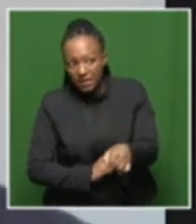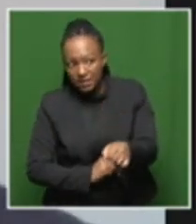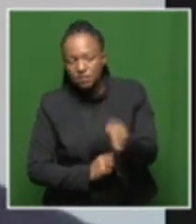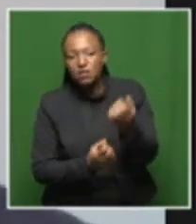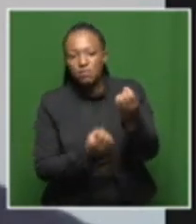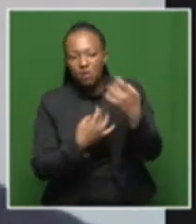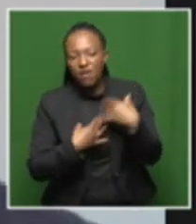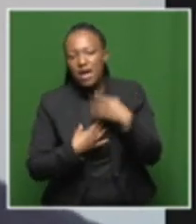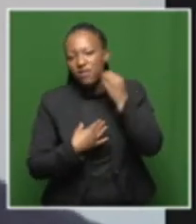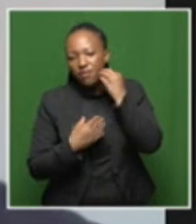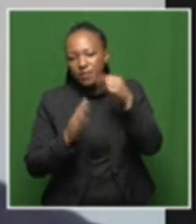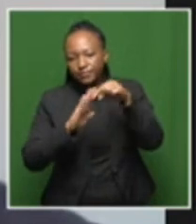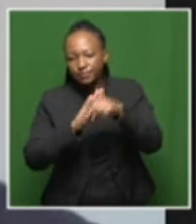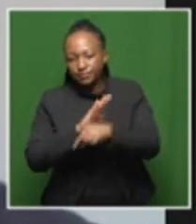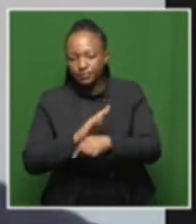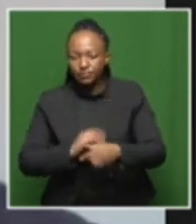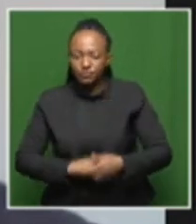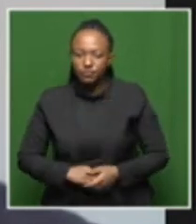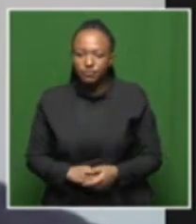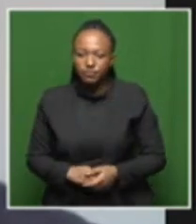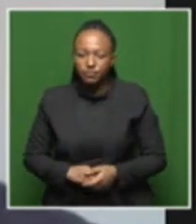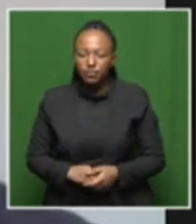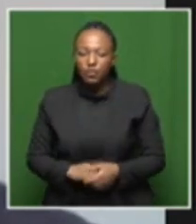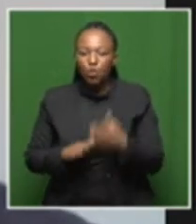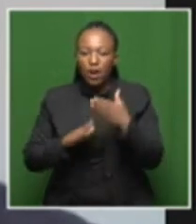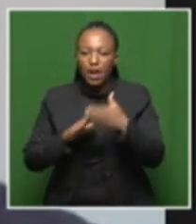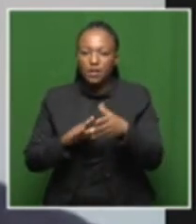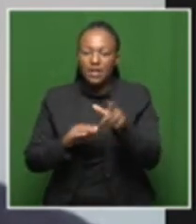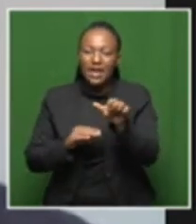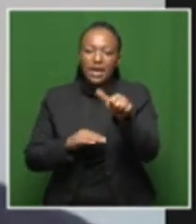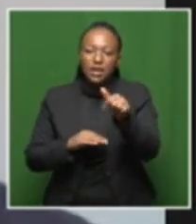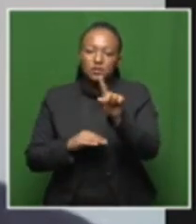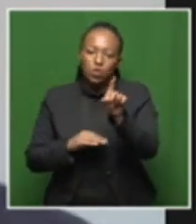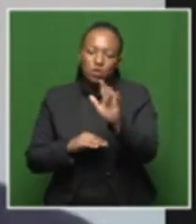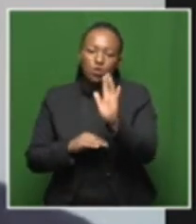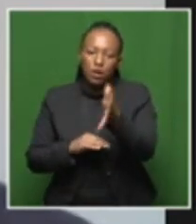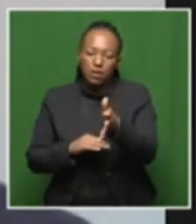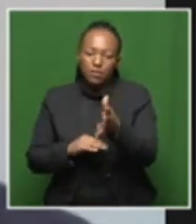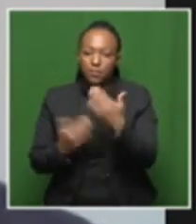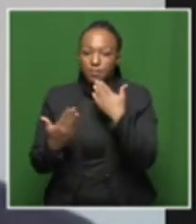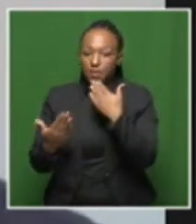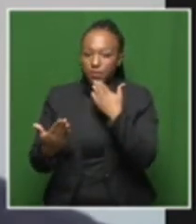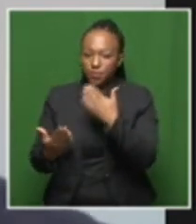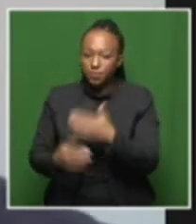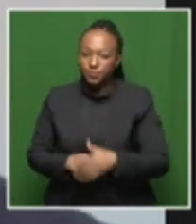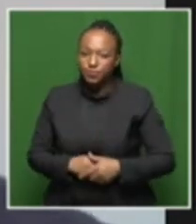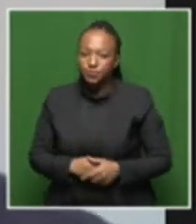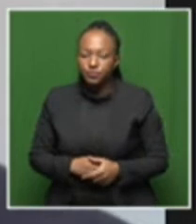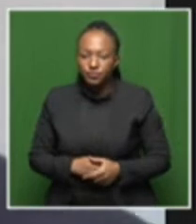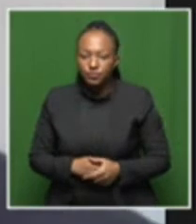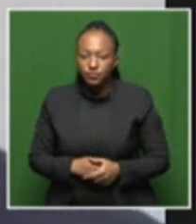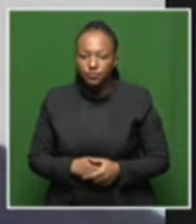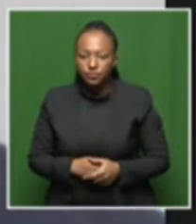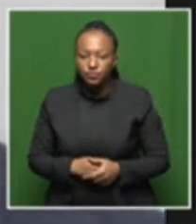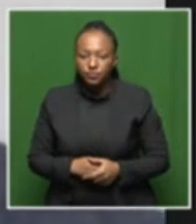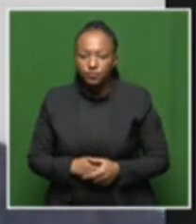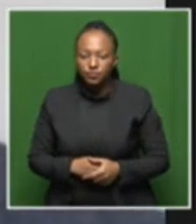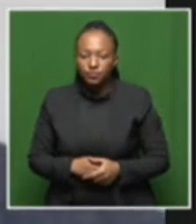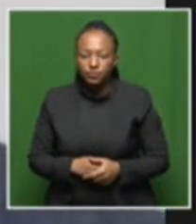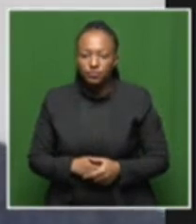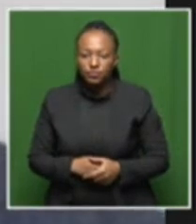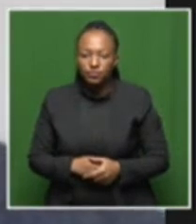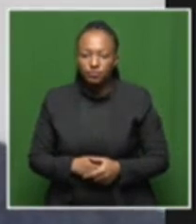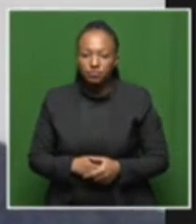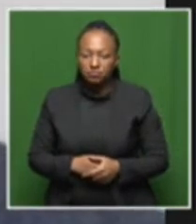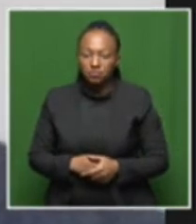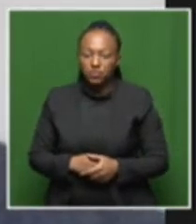provide details? I think I'll leave it there for now and then we'll take the next round. Thank you so much. Our panelists will then, I suppose,